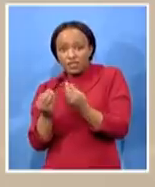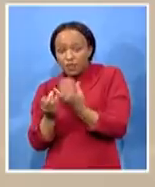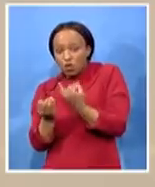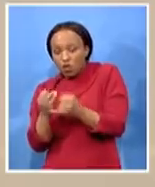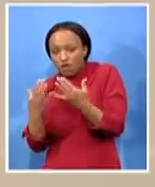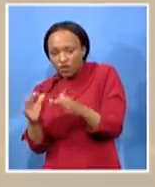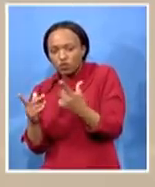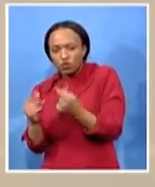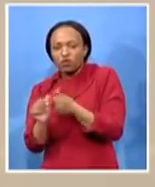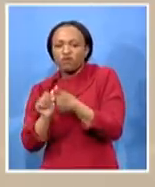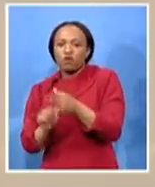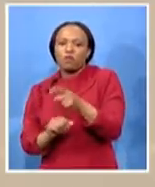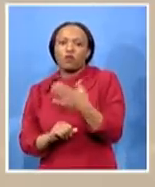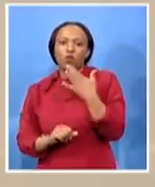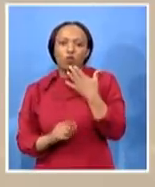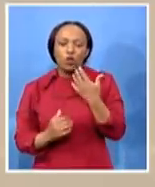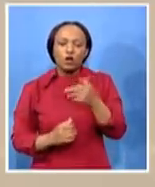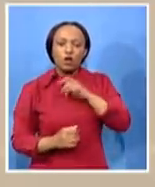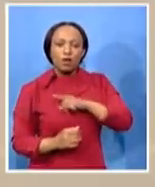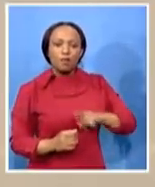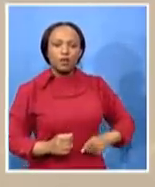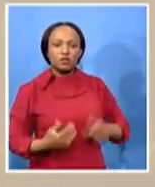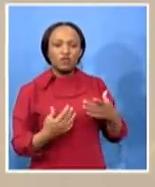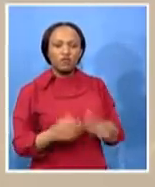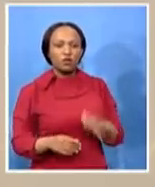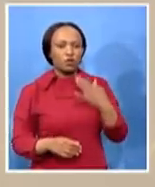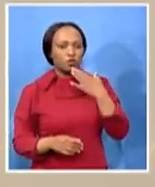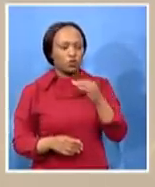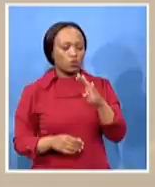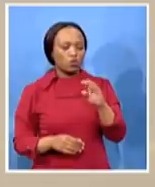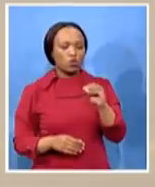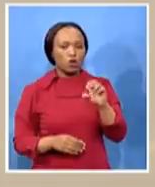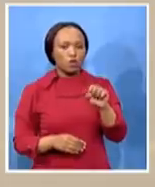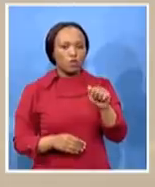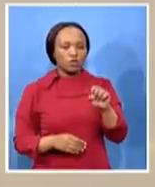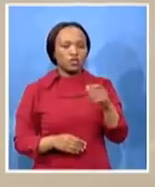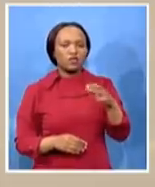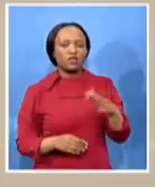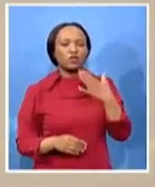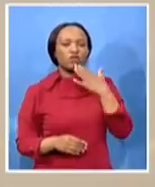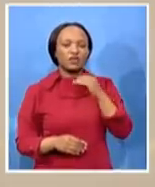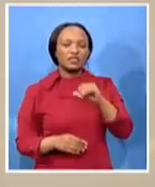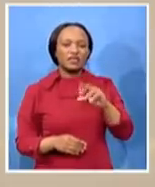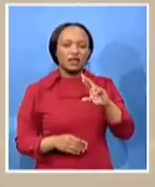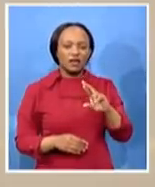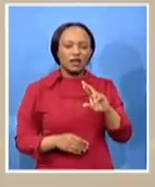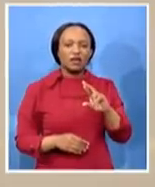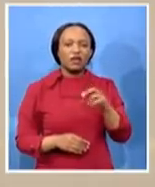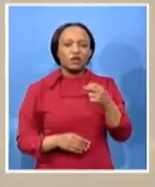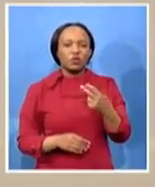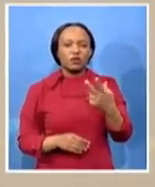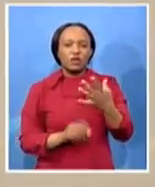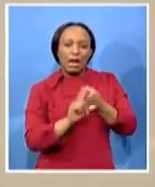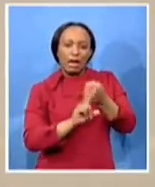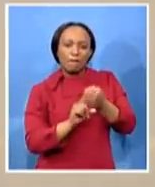sealing of those particular documents of his donations to the CR17 campaign. Should he step aside on the virtue that he's embroiled in a court litigation with the public protector